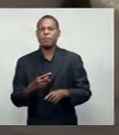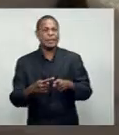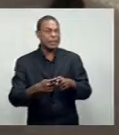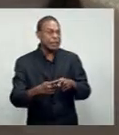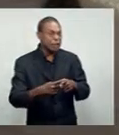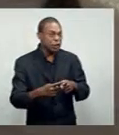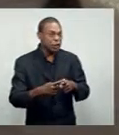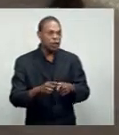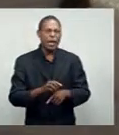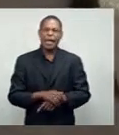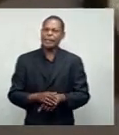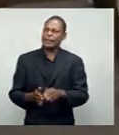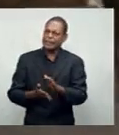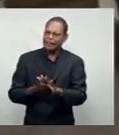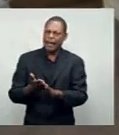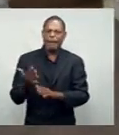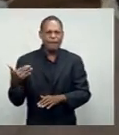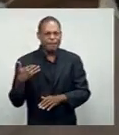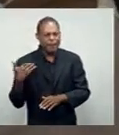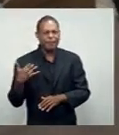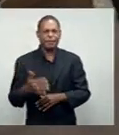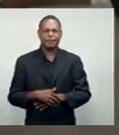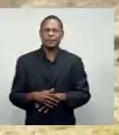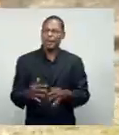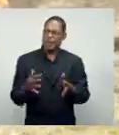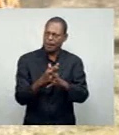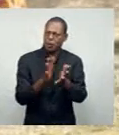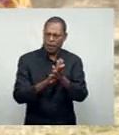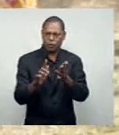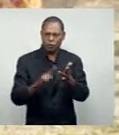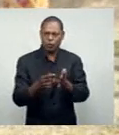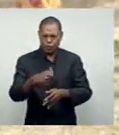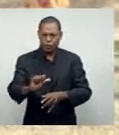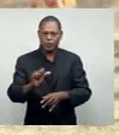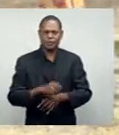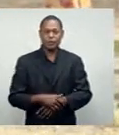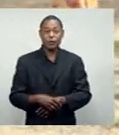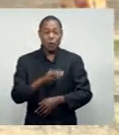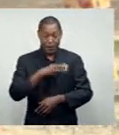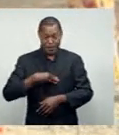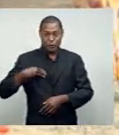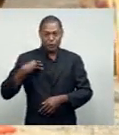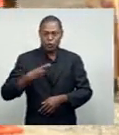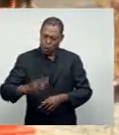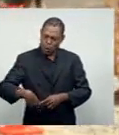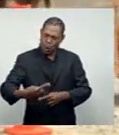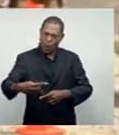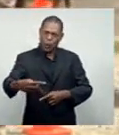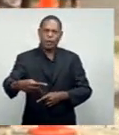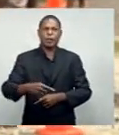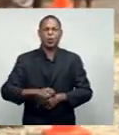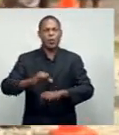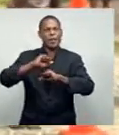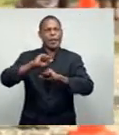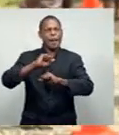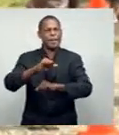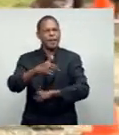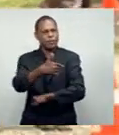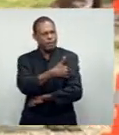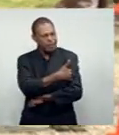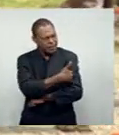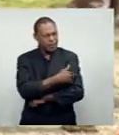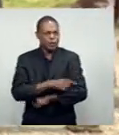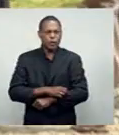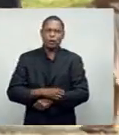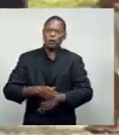also highly effective against the original Wuhan strain as well. The ministry is continuing with its vaccination campaign and intends to